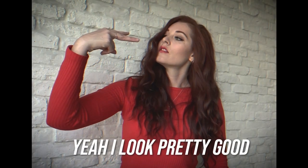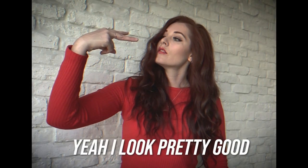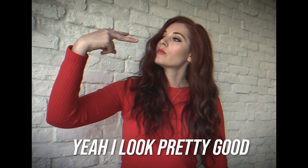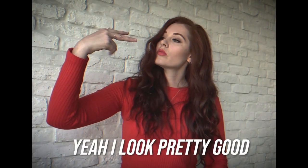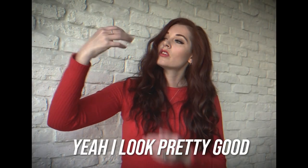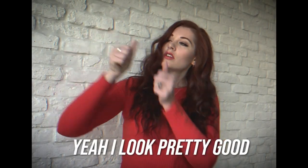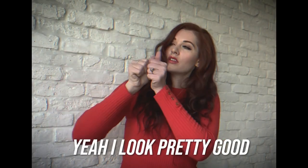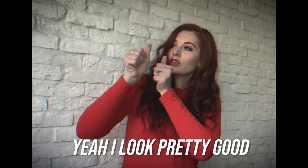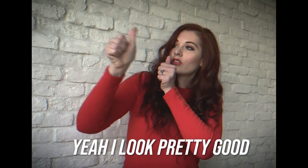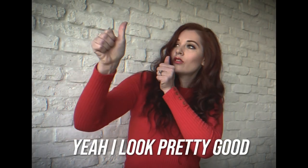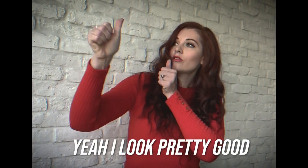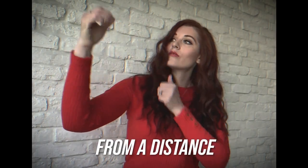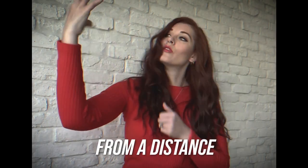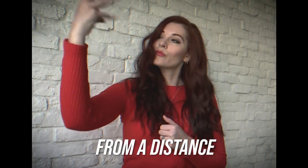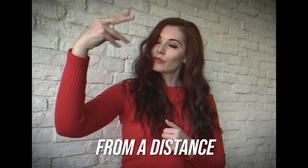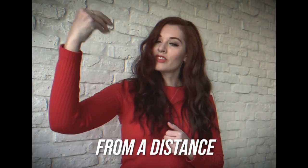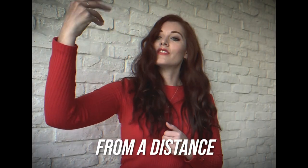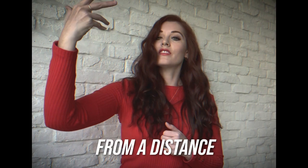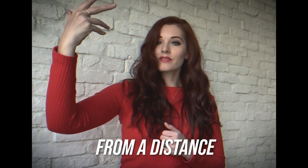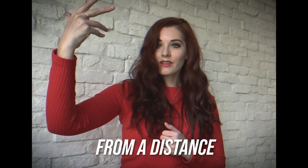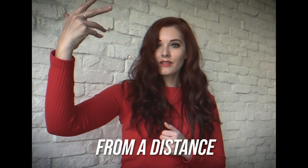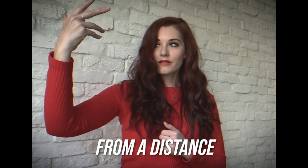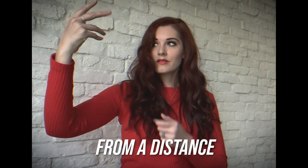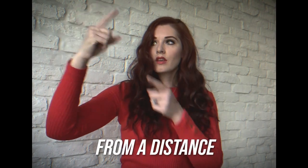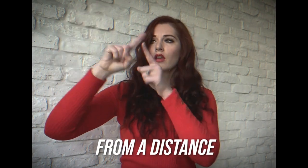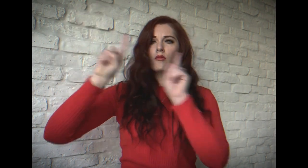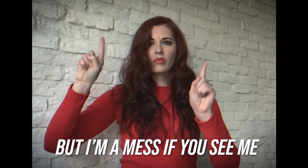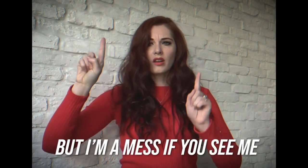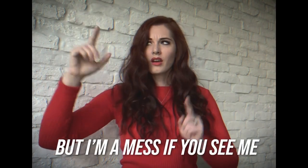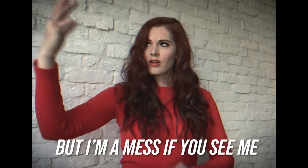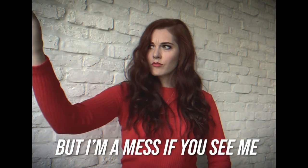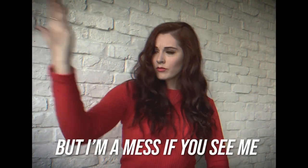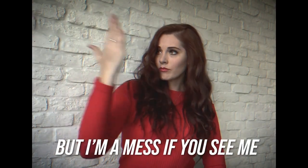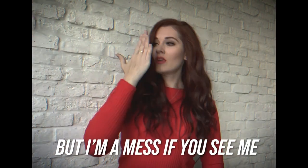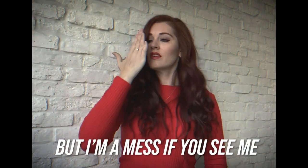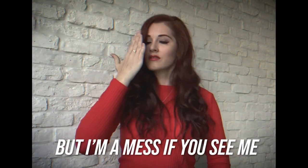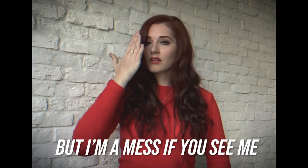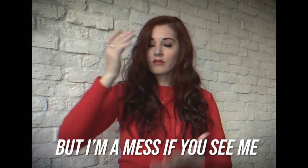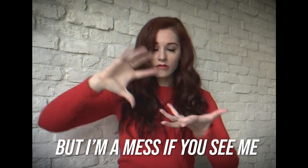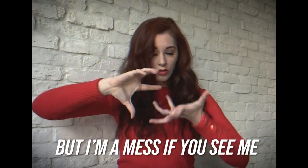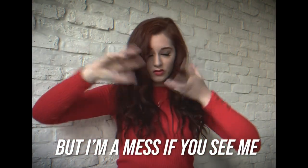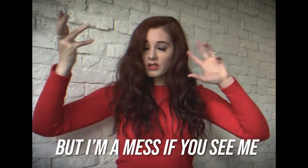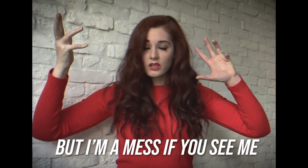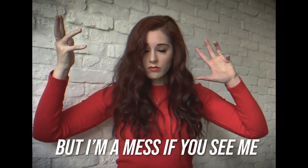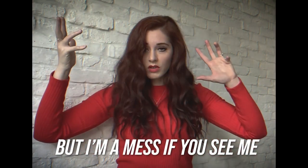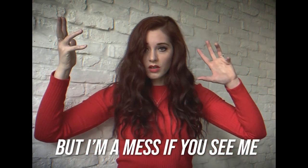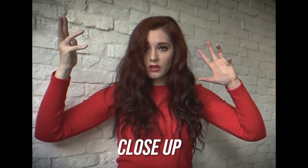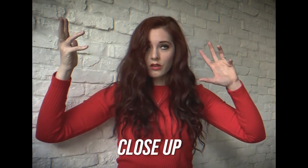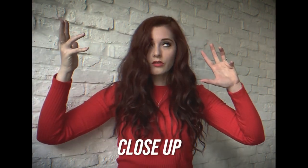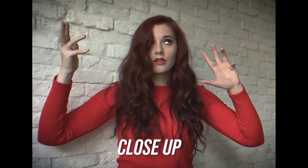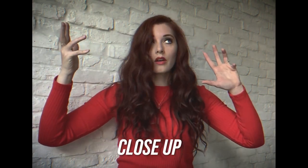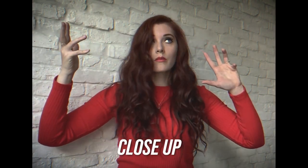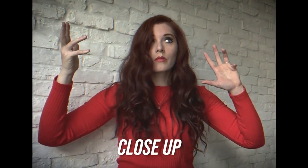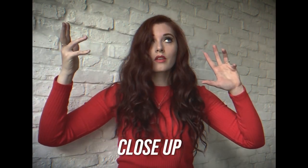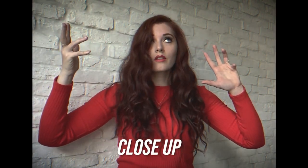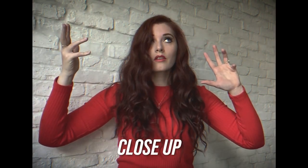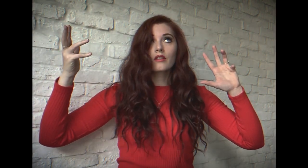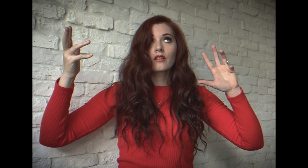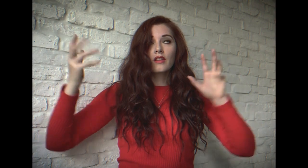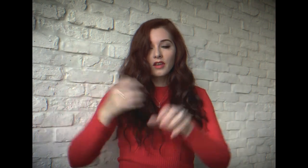Yeah, I look pretty good from a distance, but I'm a mess if you see me close